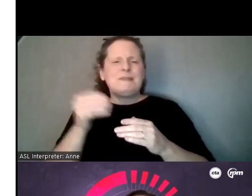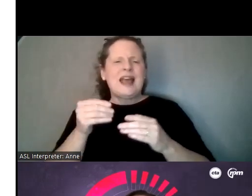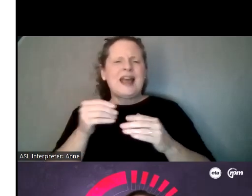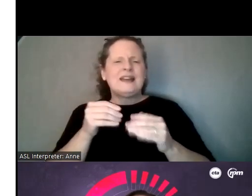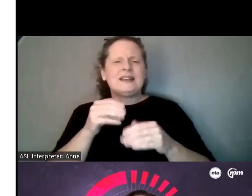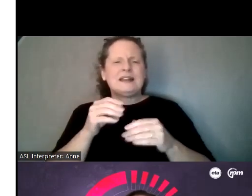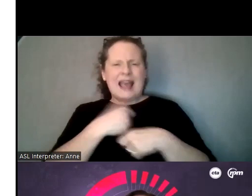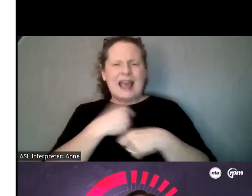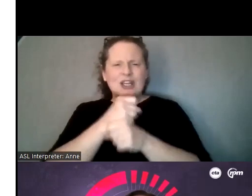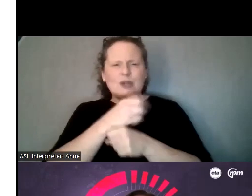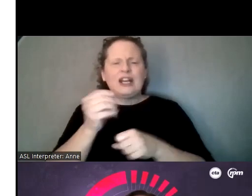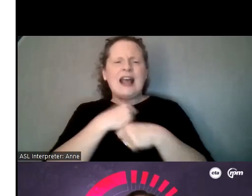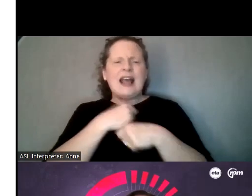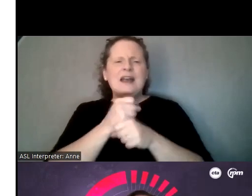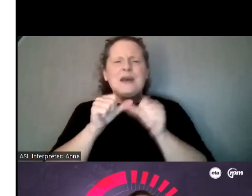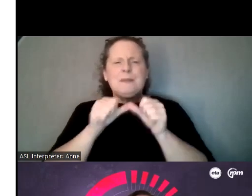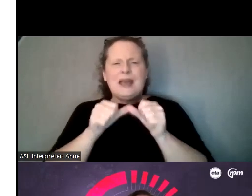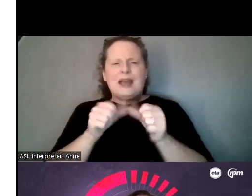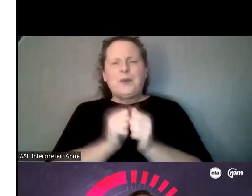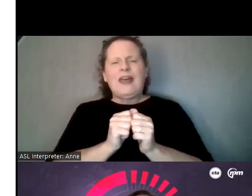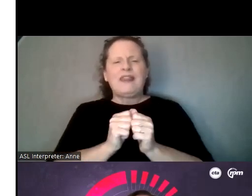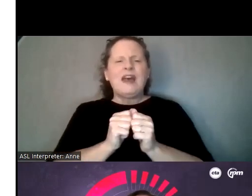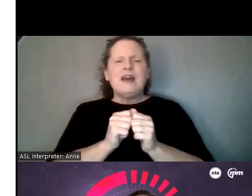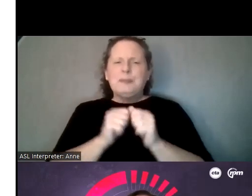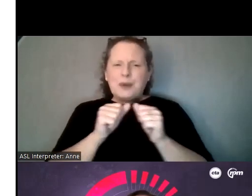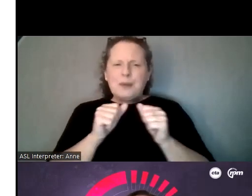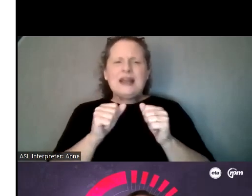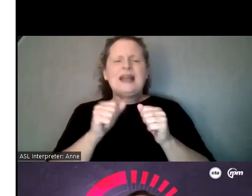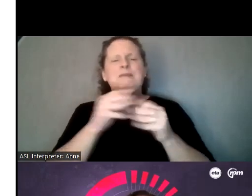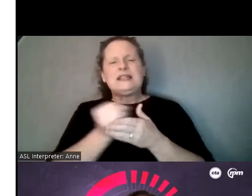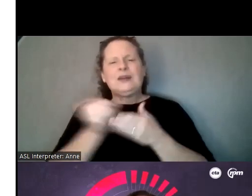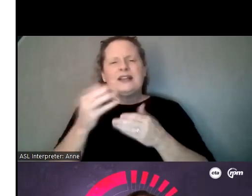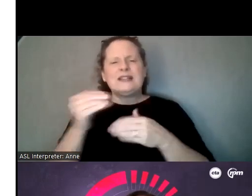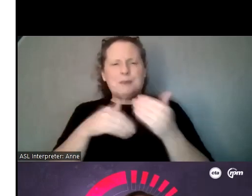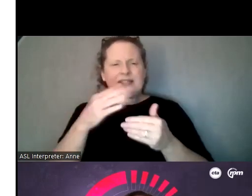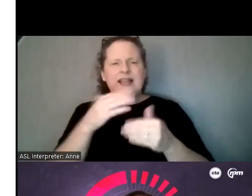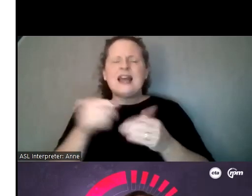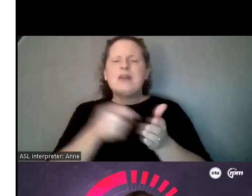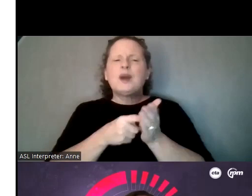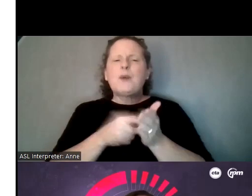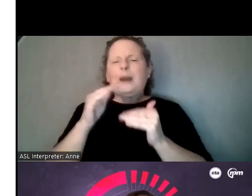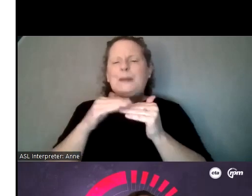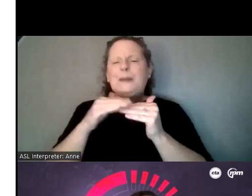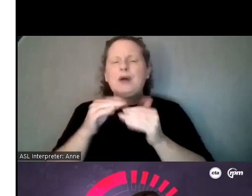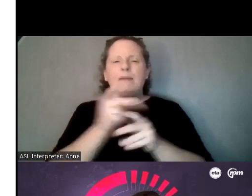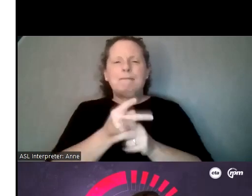permanent materials and processes, and also require minimal maintenance.